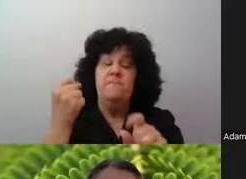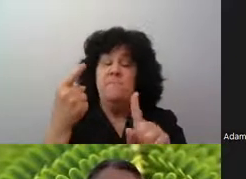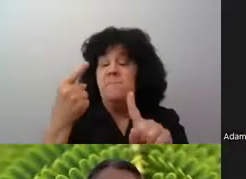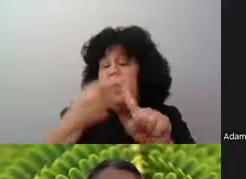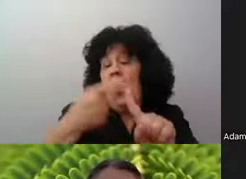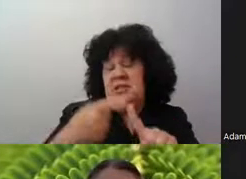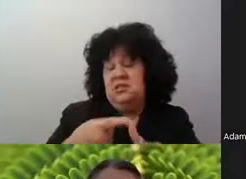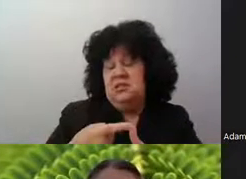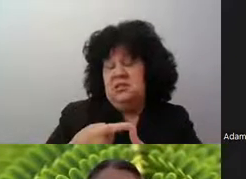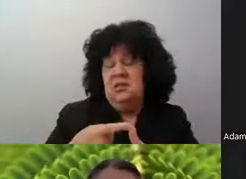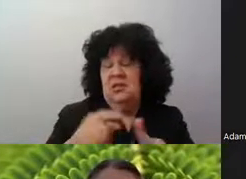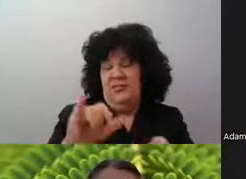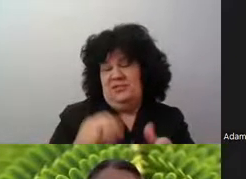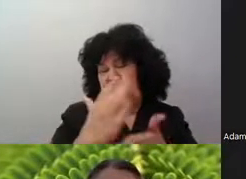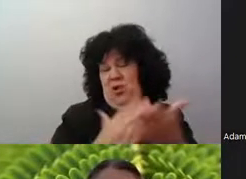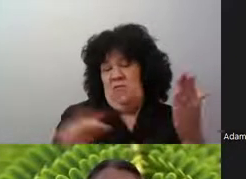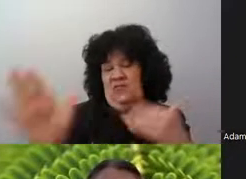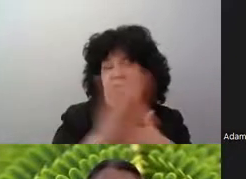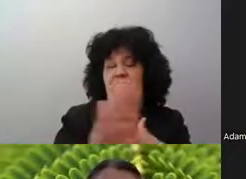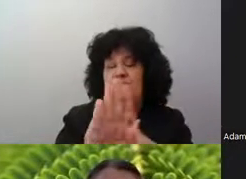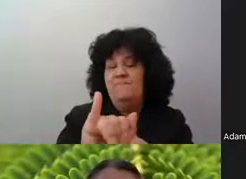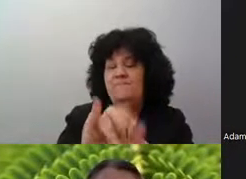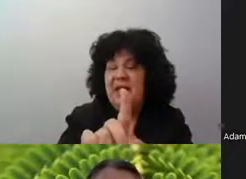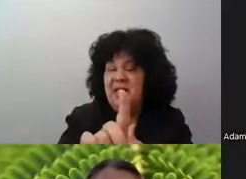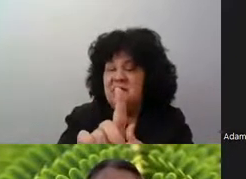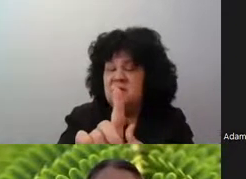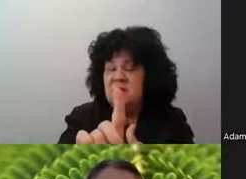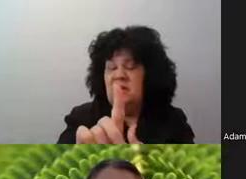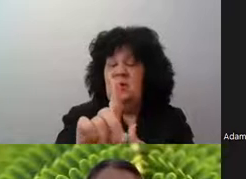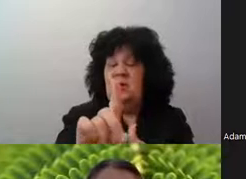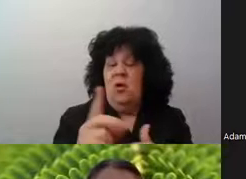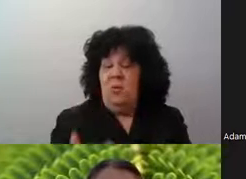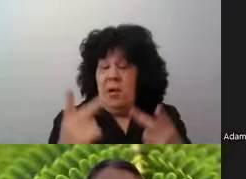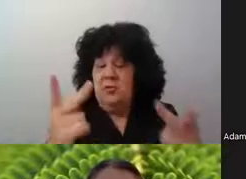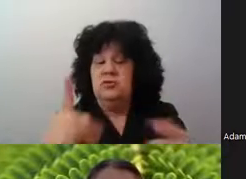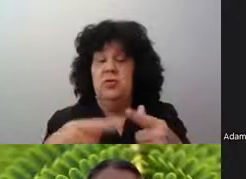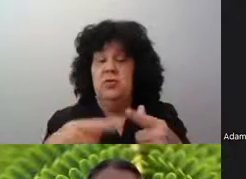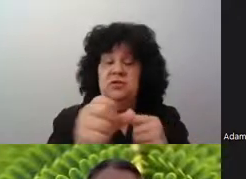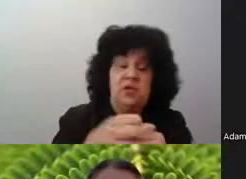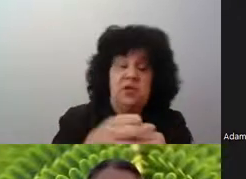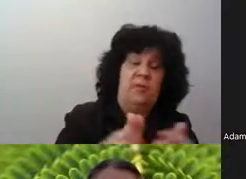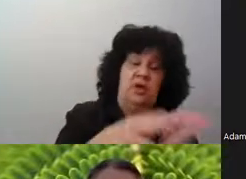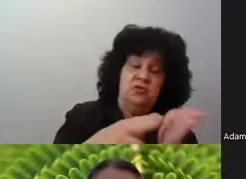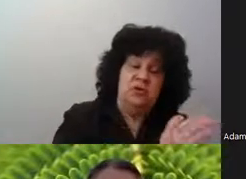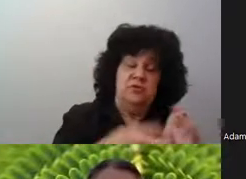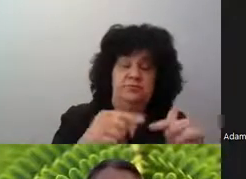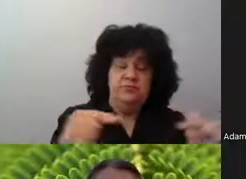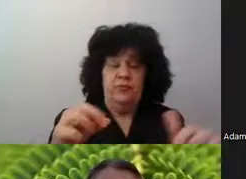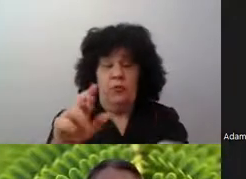their bid proposals when it comes to subcontracting plans or diversity spend, working